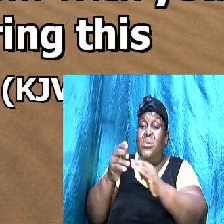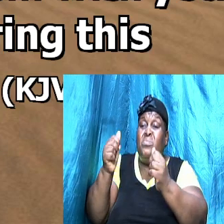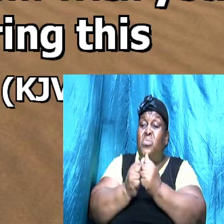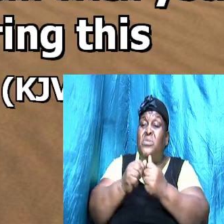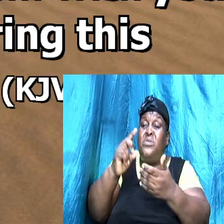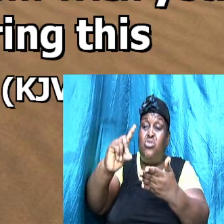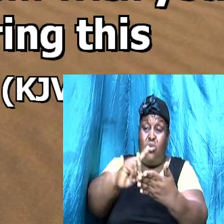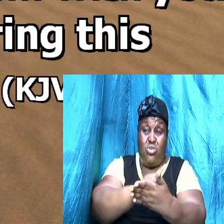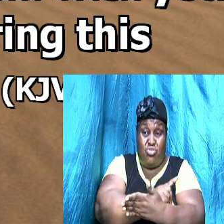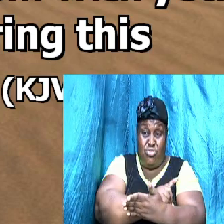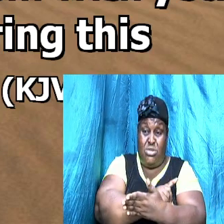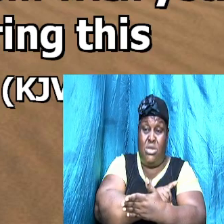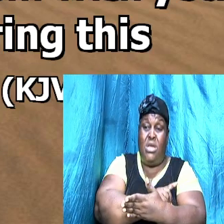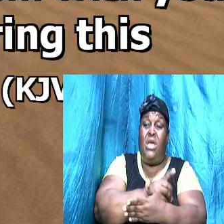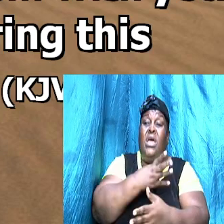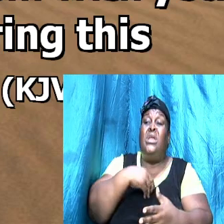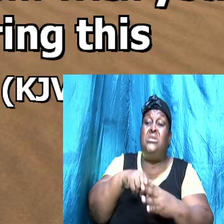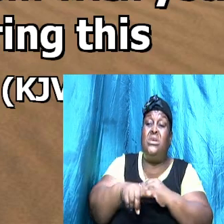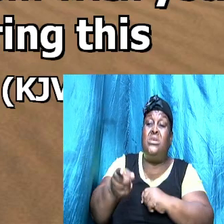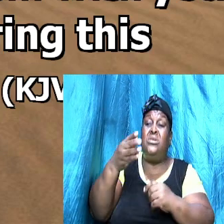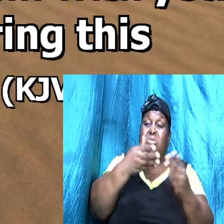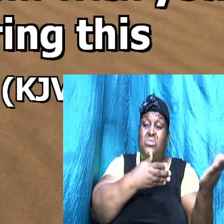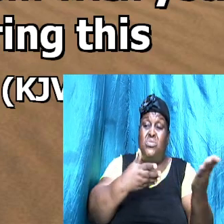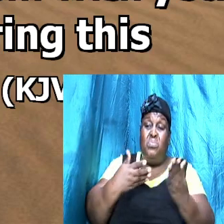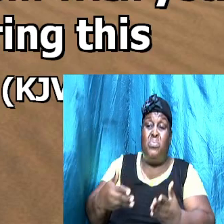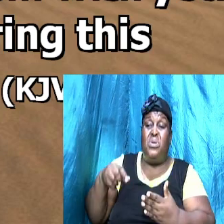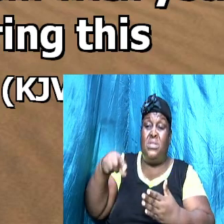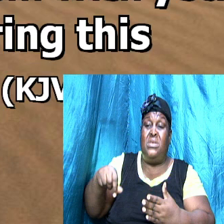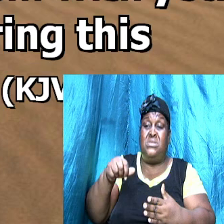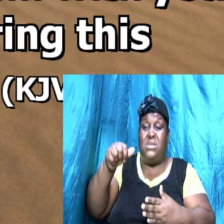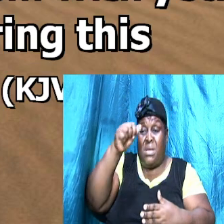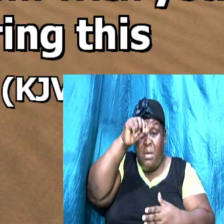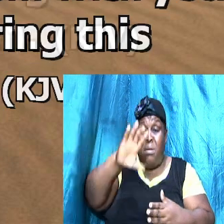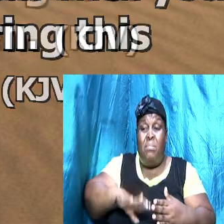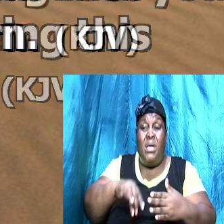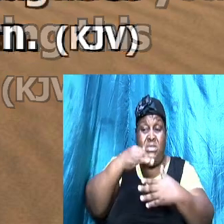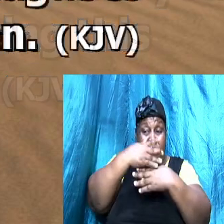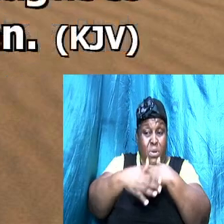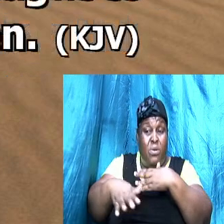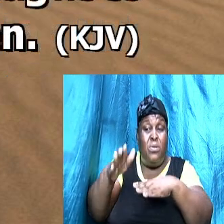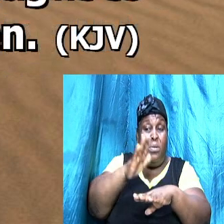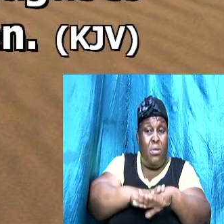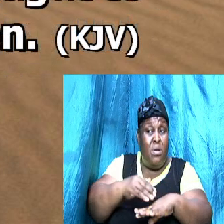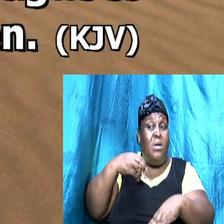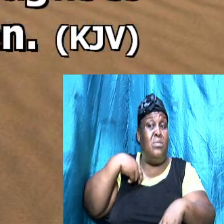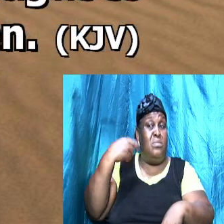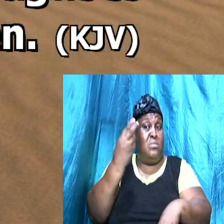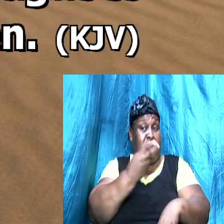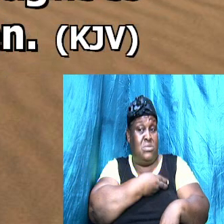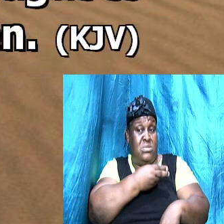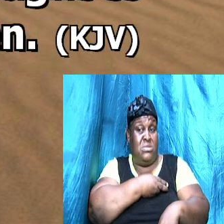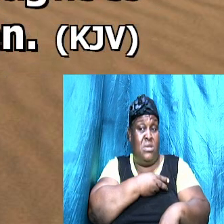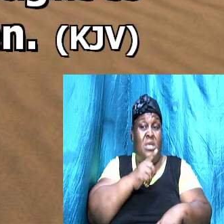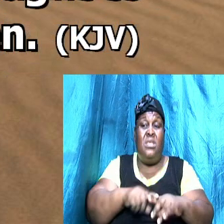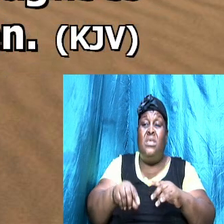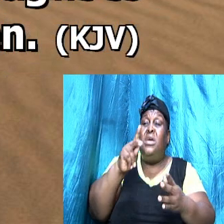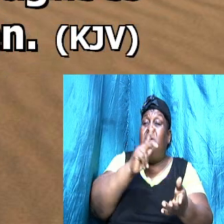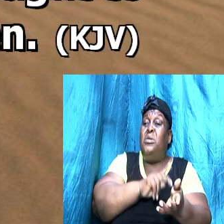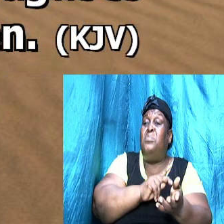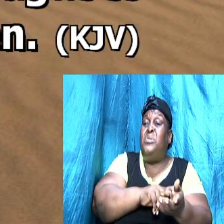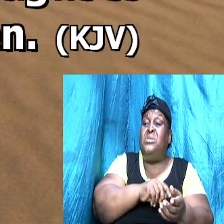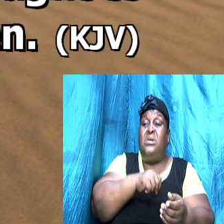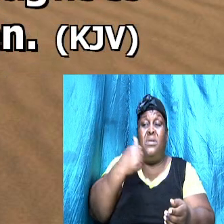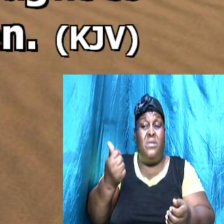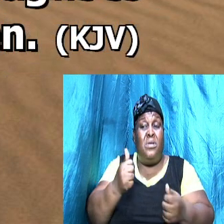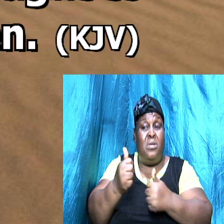your doctrine and intend to bring this man's blood upon us. Then Peter and the